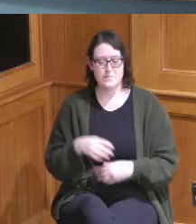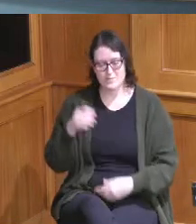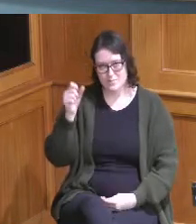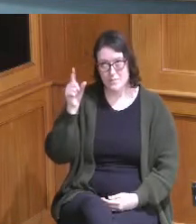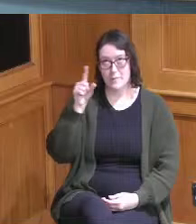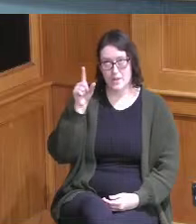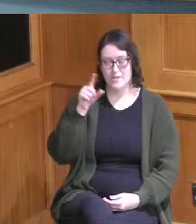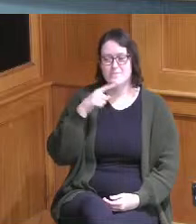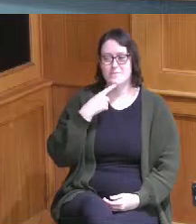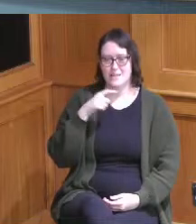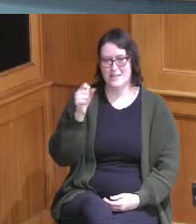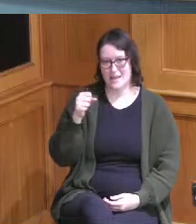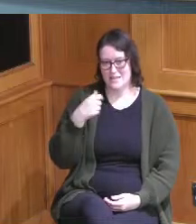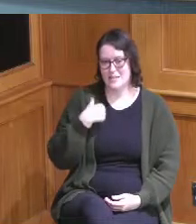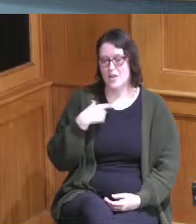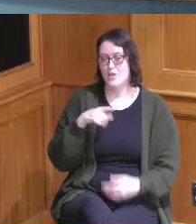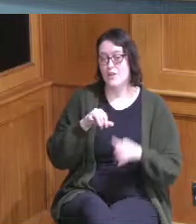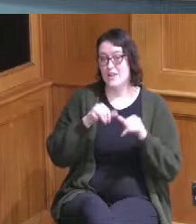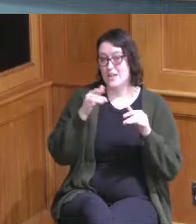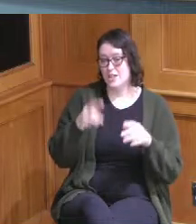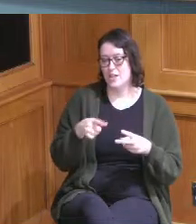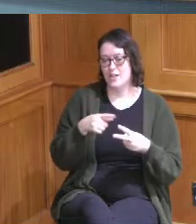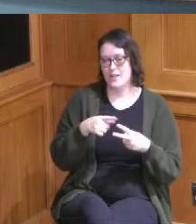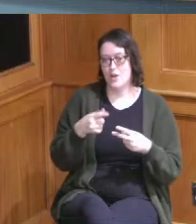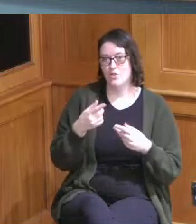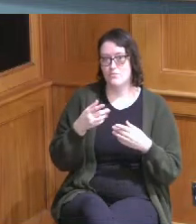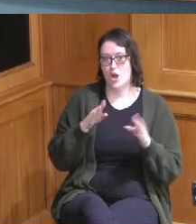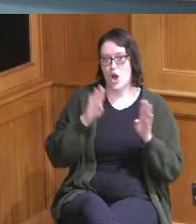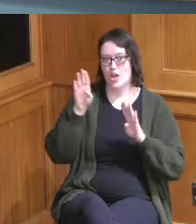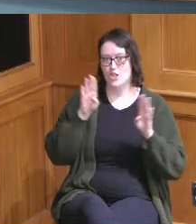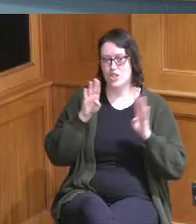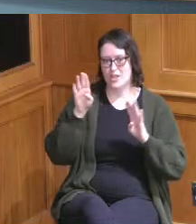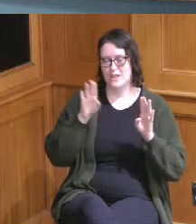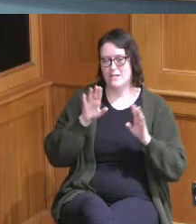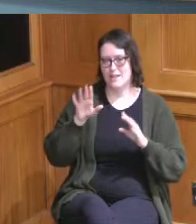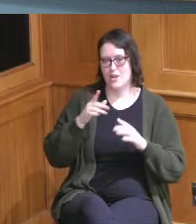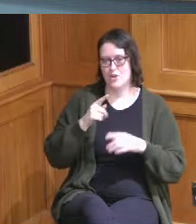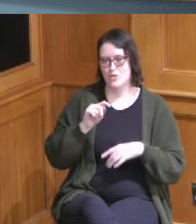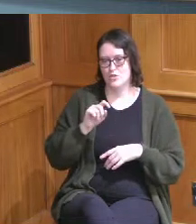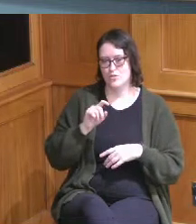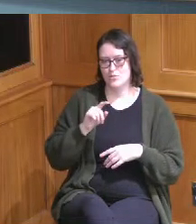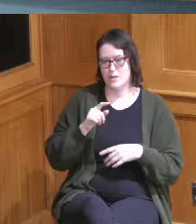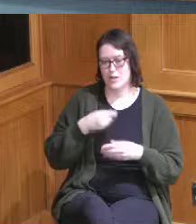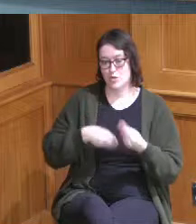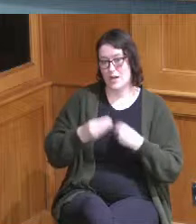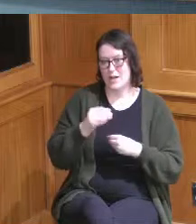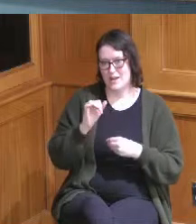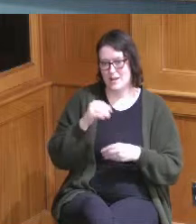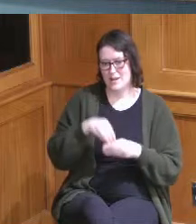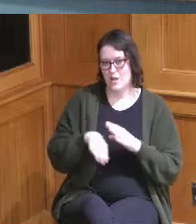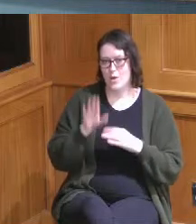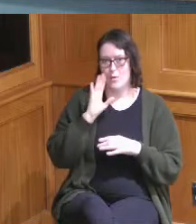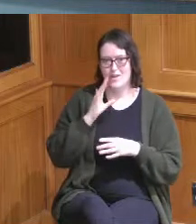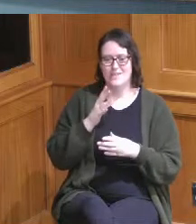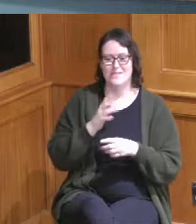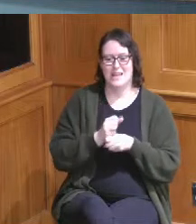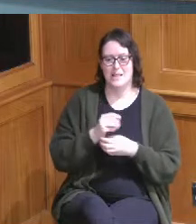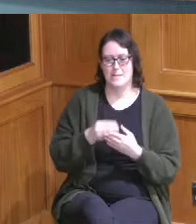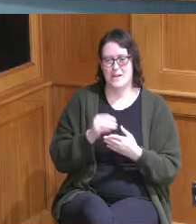I do. For the engineers, they are auctioning their trade-in, so that we'll get the money back at a different time for